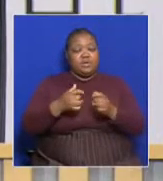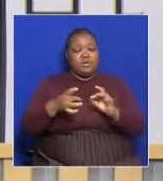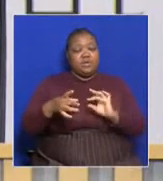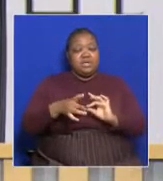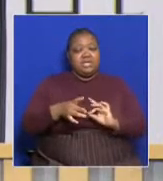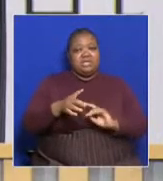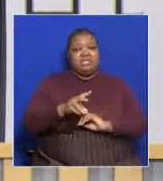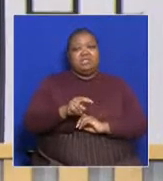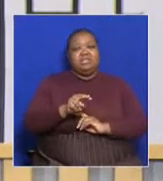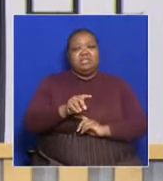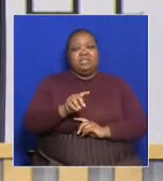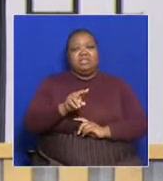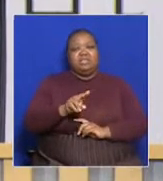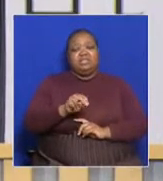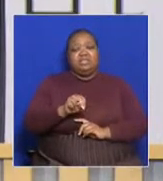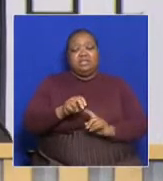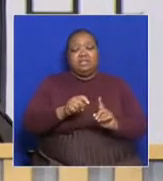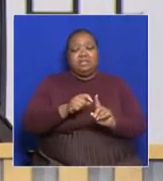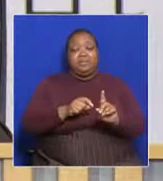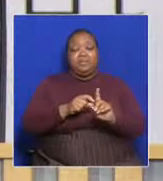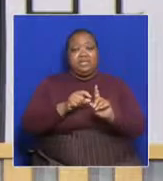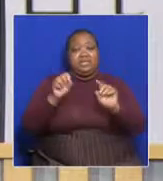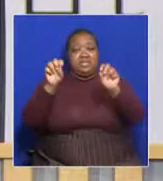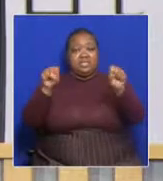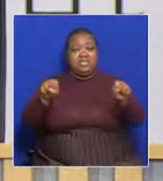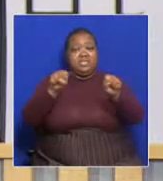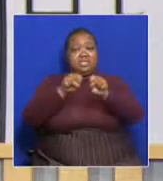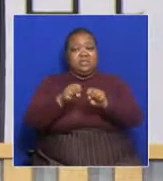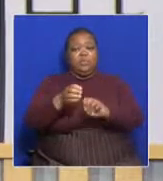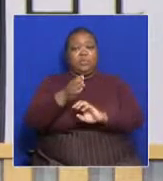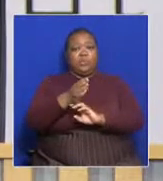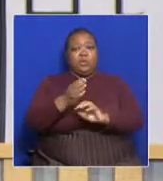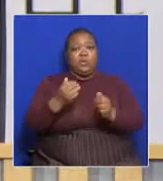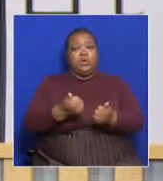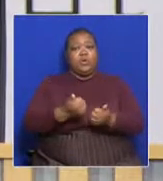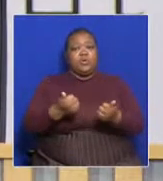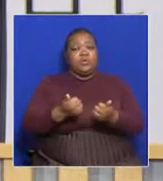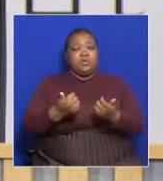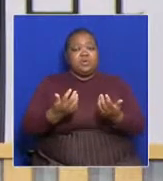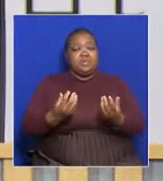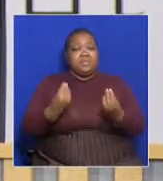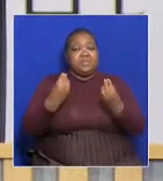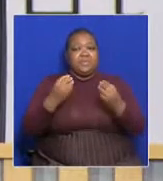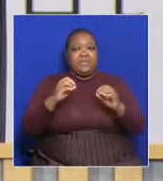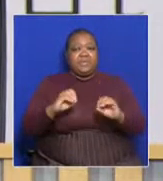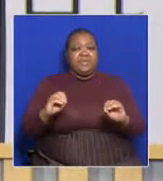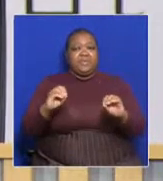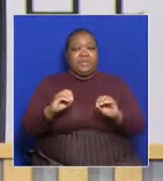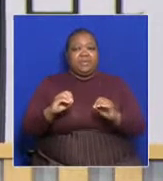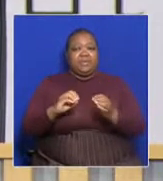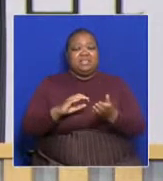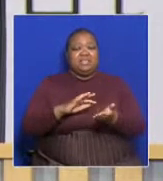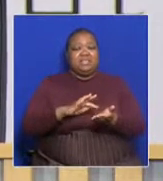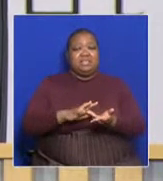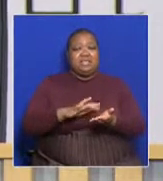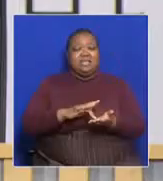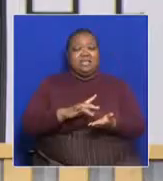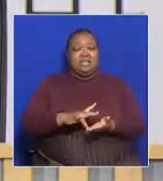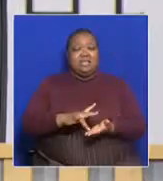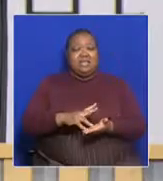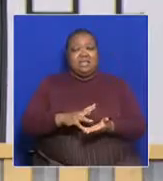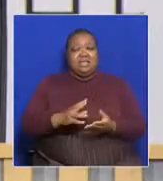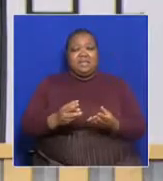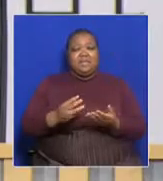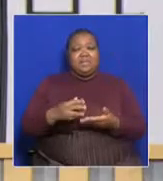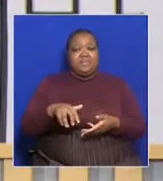we've received nothing, meaning they weren't able to uplift any DNA or any fingerprints upon their processing of these crime